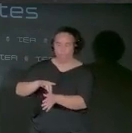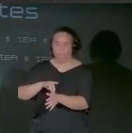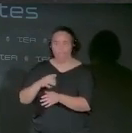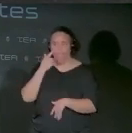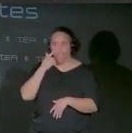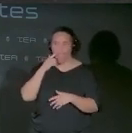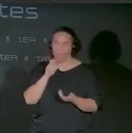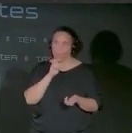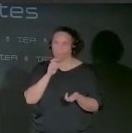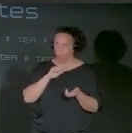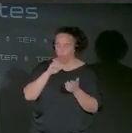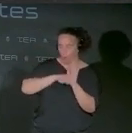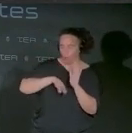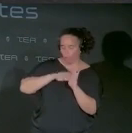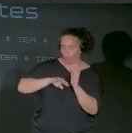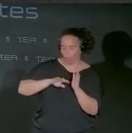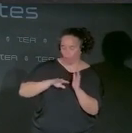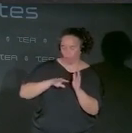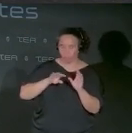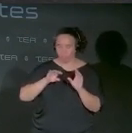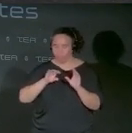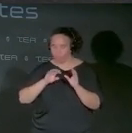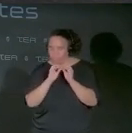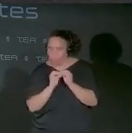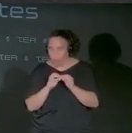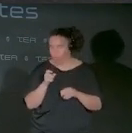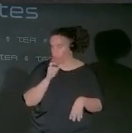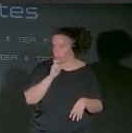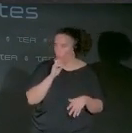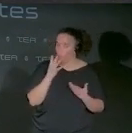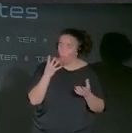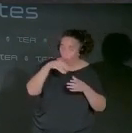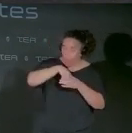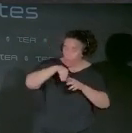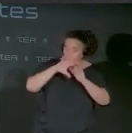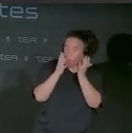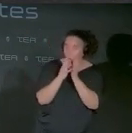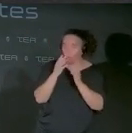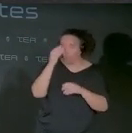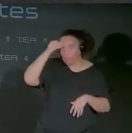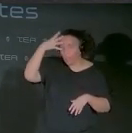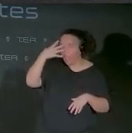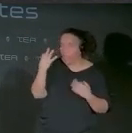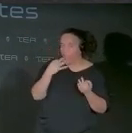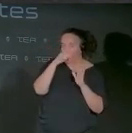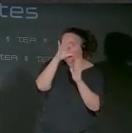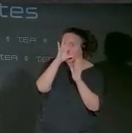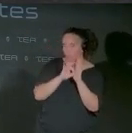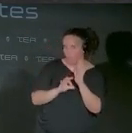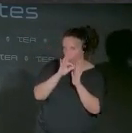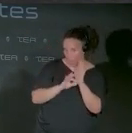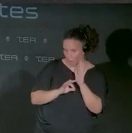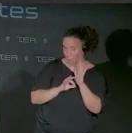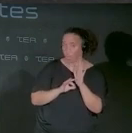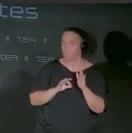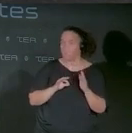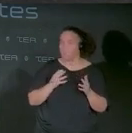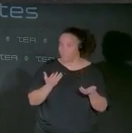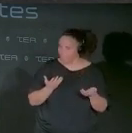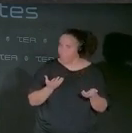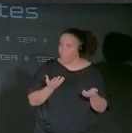worlds are software, which means that we have we're in a strong position to control to make the software